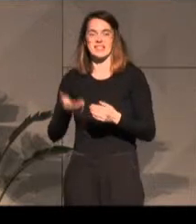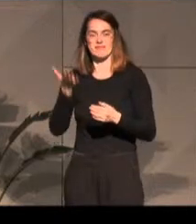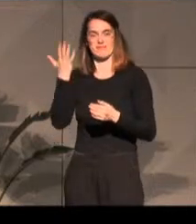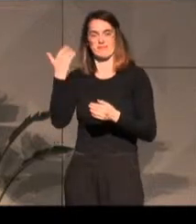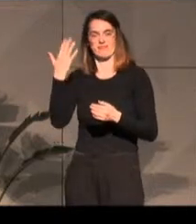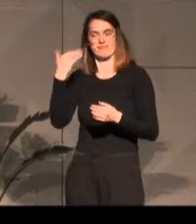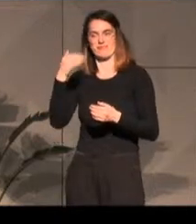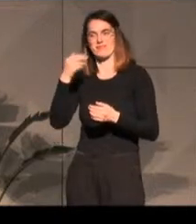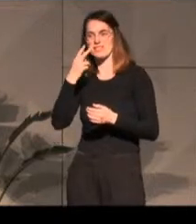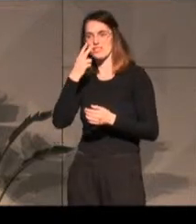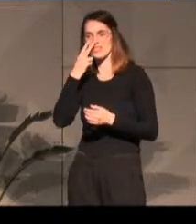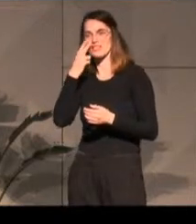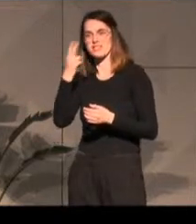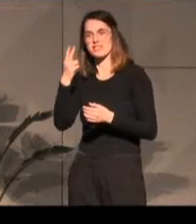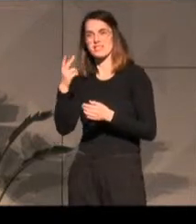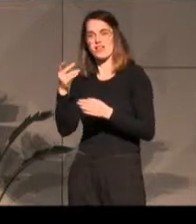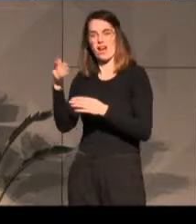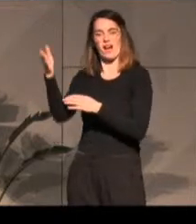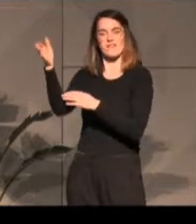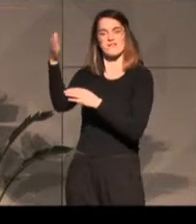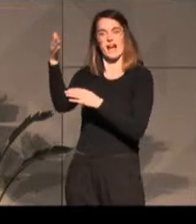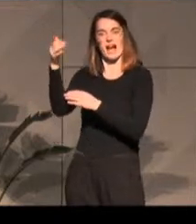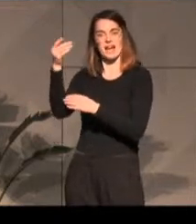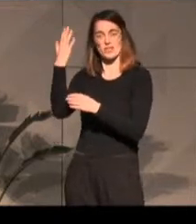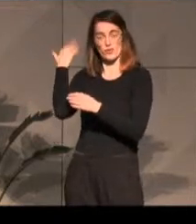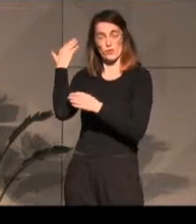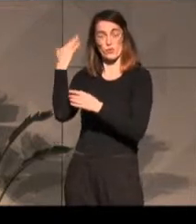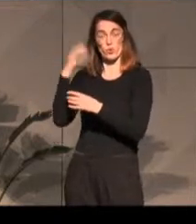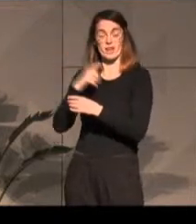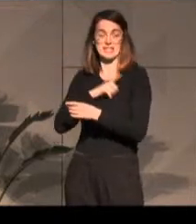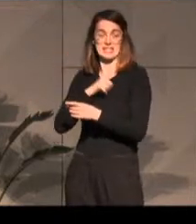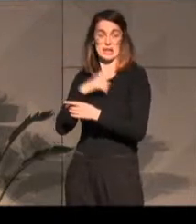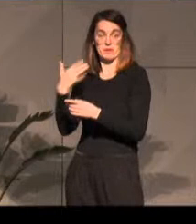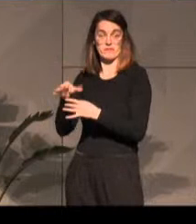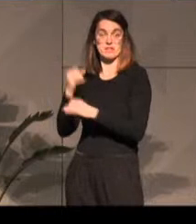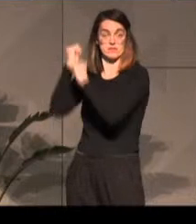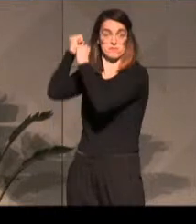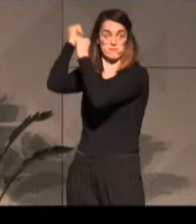very differently. There were flags